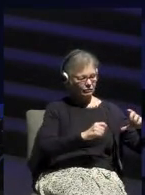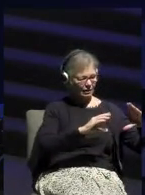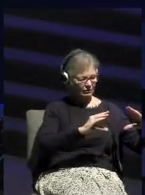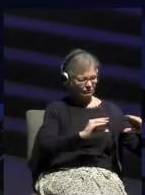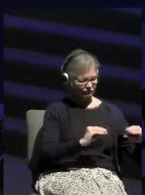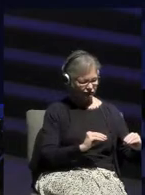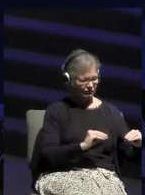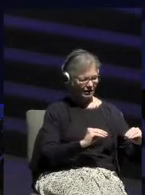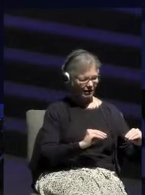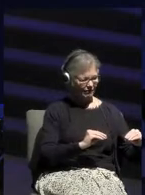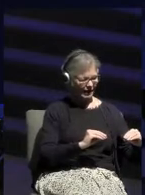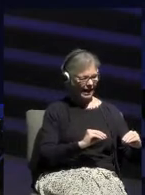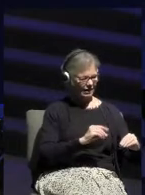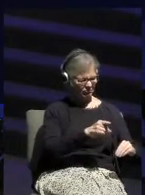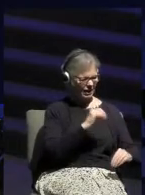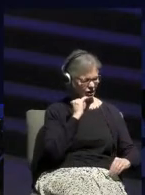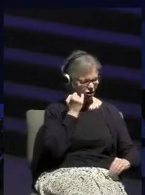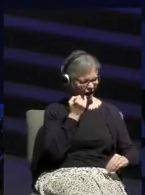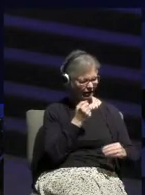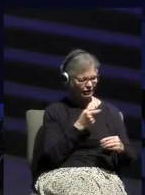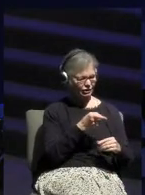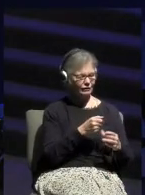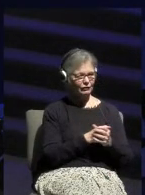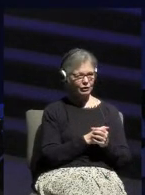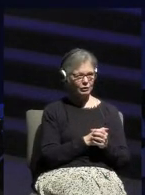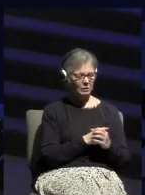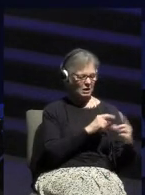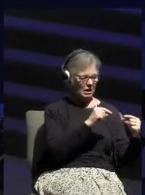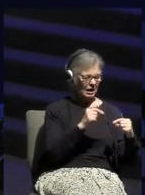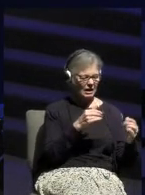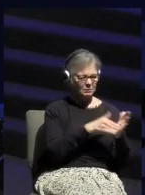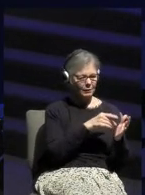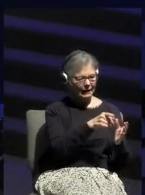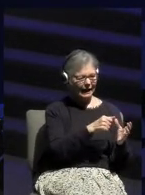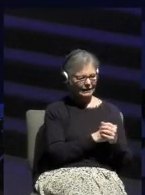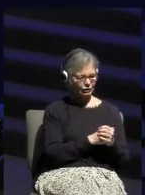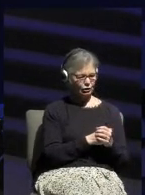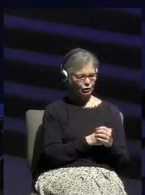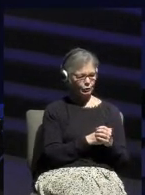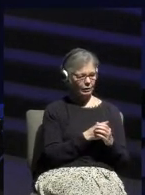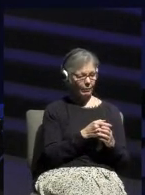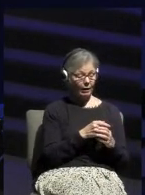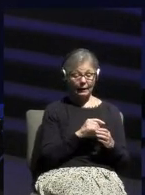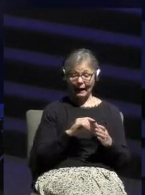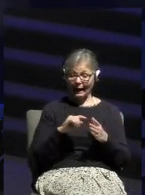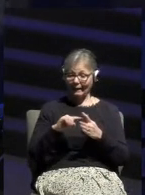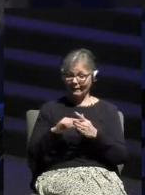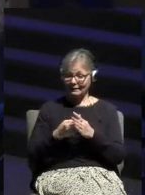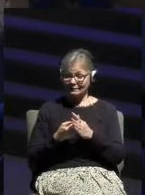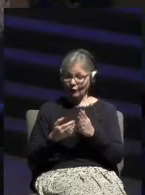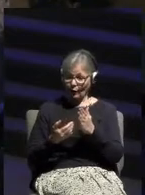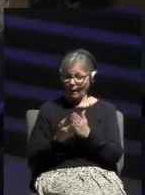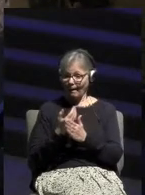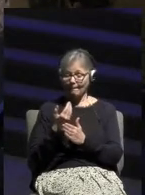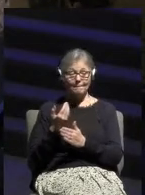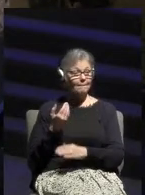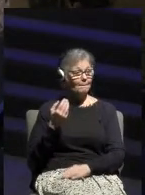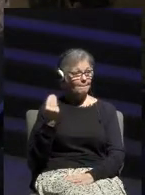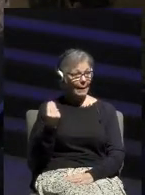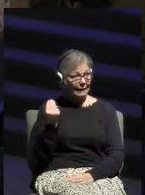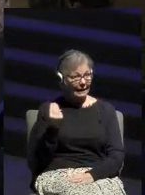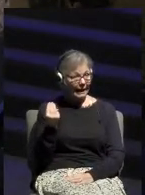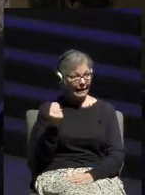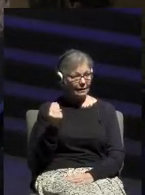and they bad-mouthed you to the boss, and then they come in on Monday and they're handing you coffee and